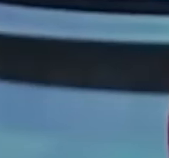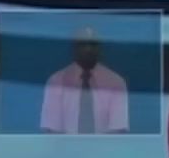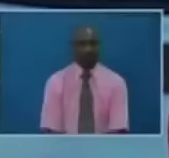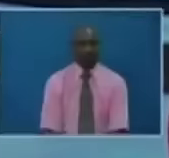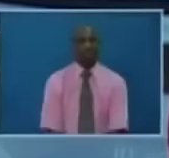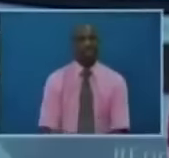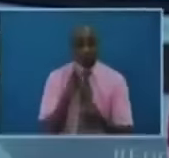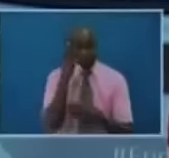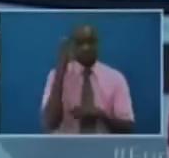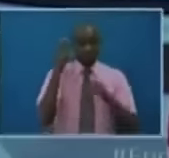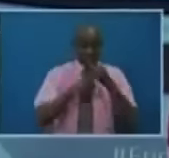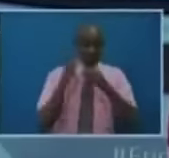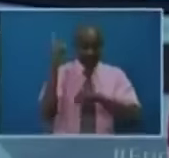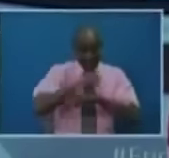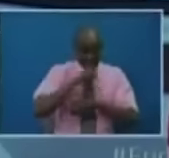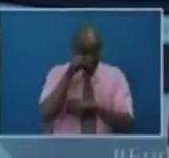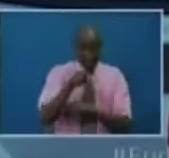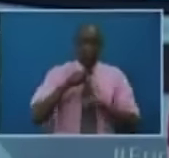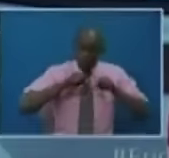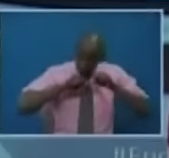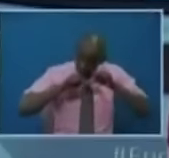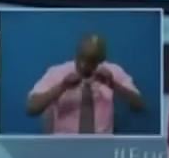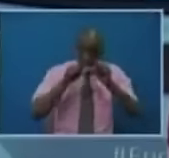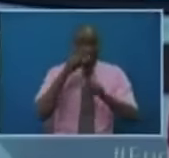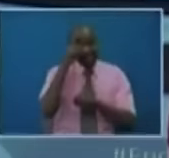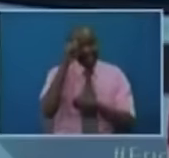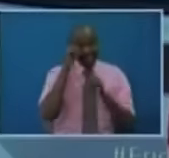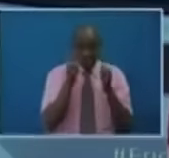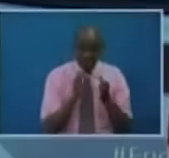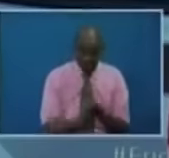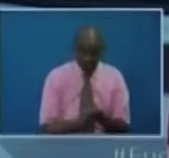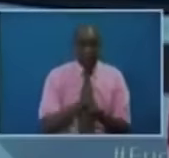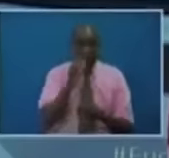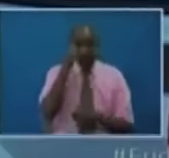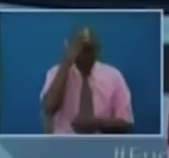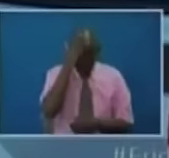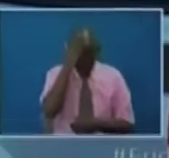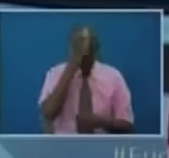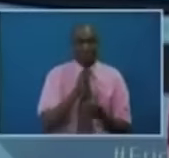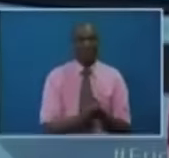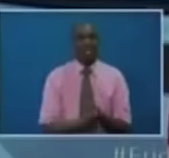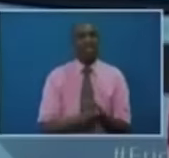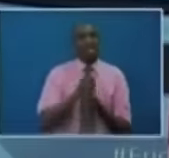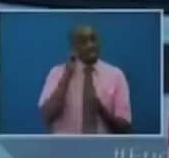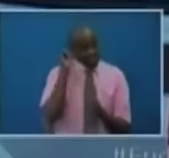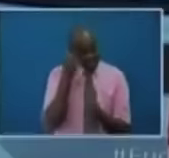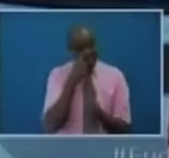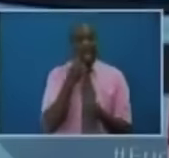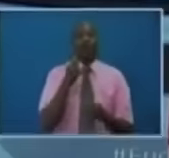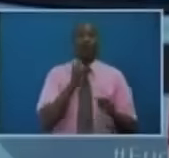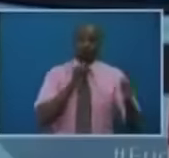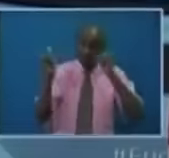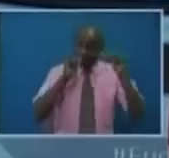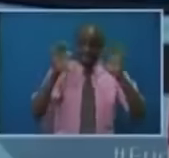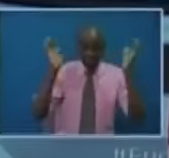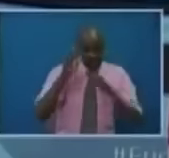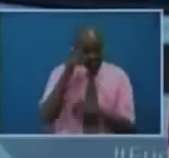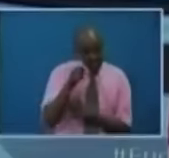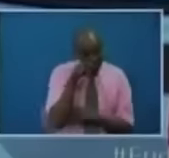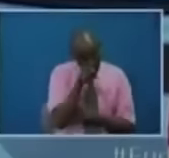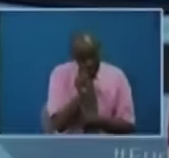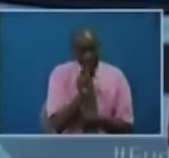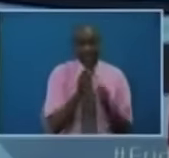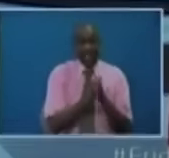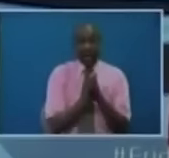Well, the 4 to 7 days of accountability continues here on KTN News from Monday. Now, Kenya's Foreign Affairs Cabinet Secretary Amina Mohamed has